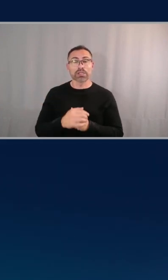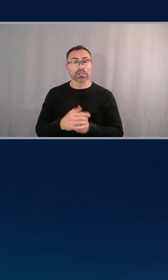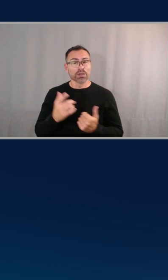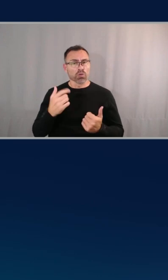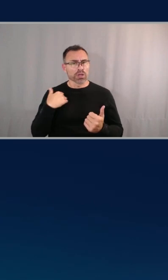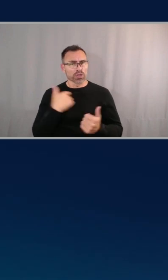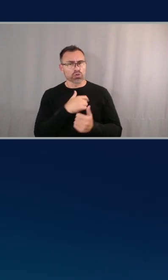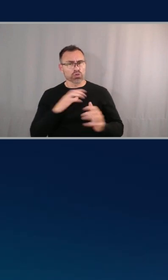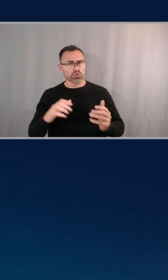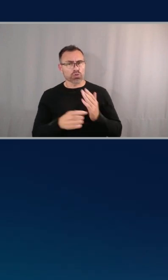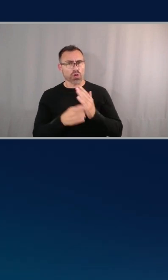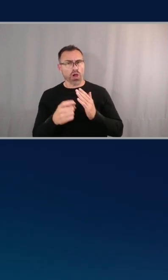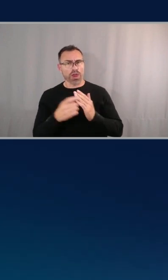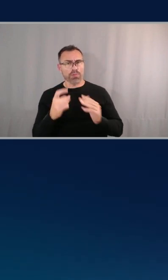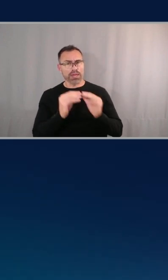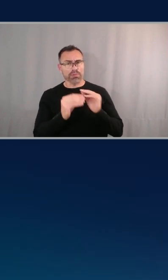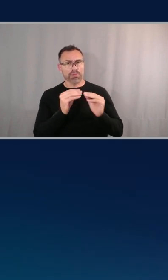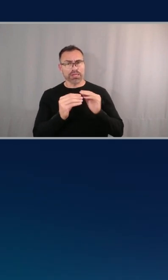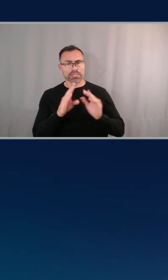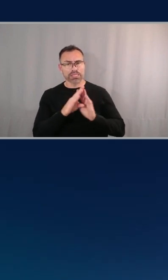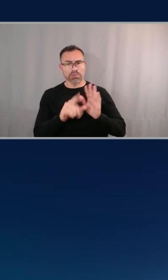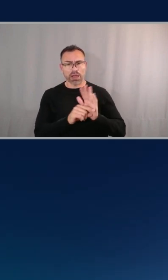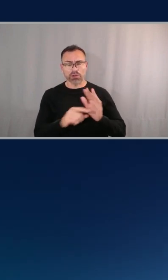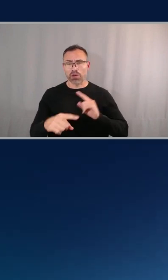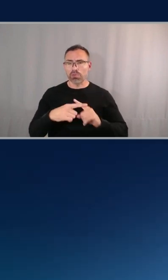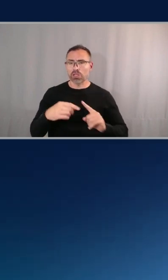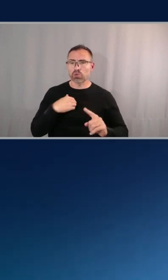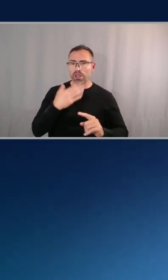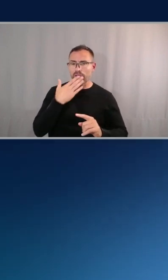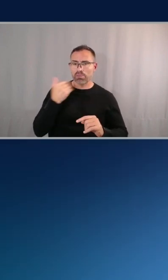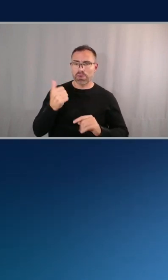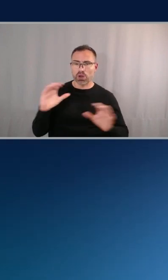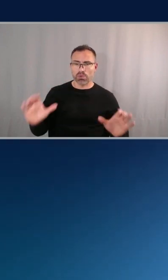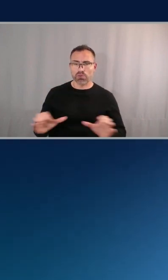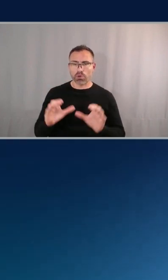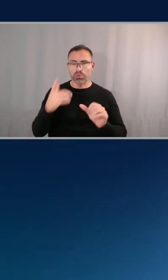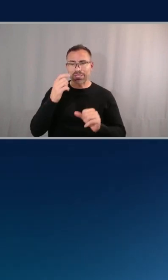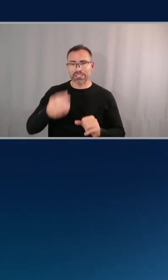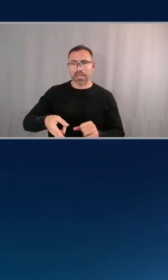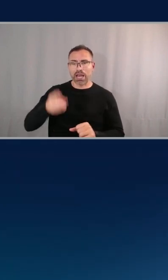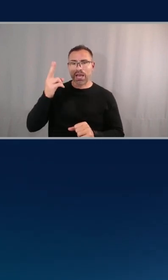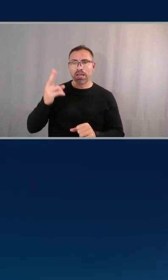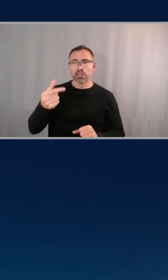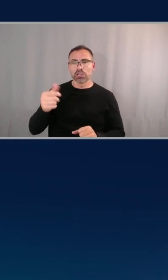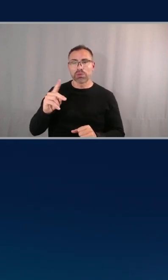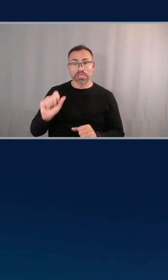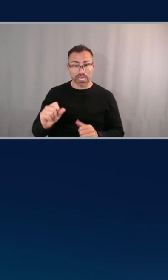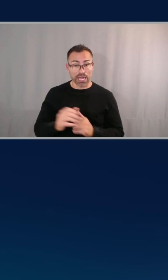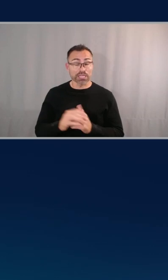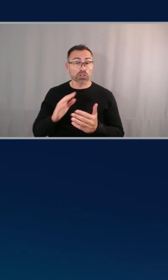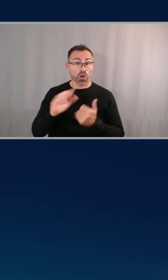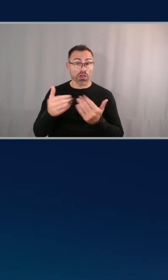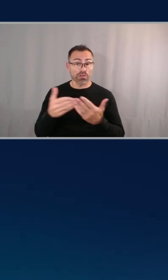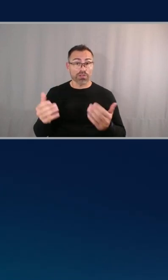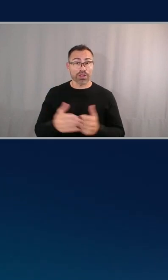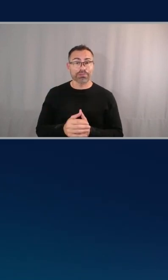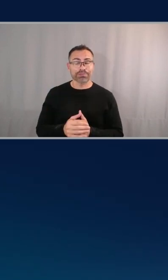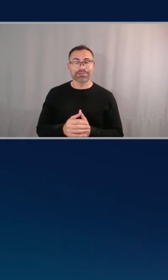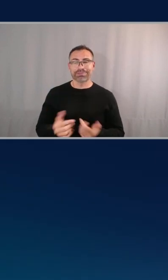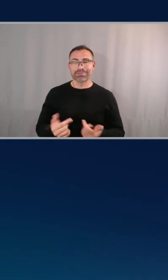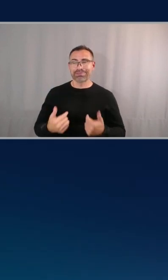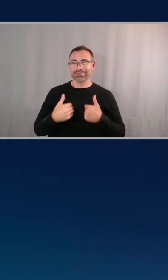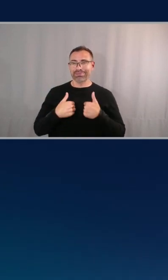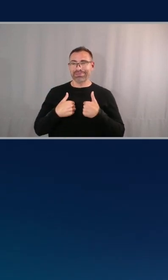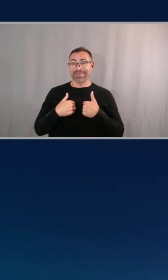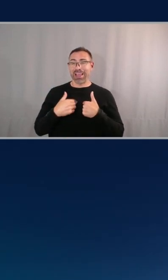the better performance from the higher TPS that we have for table buckets, all of that. Right? Yeah. So I want to go to this, but I want to remind everybody we